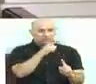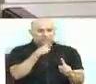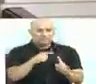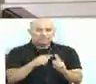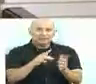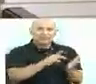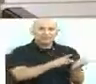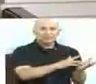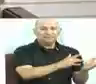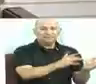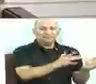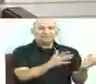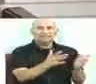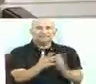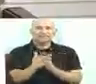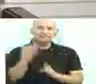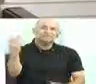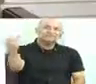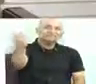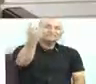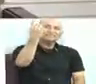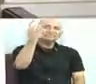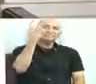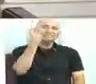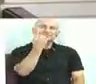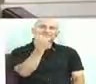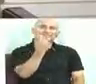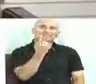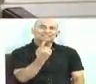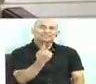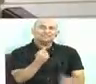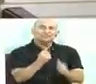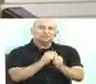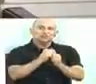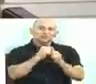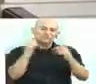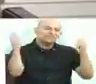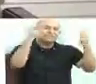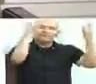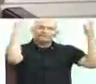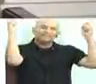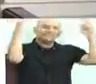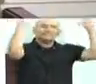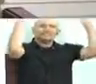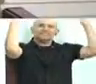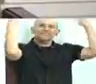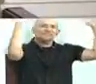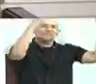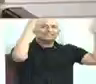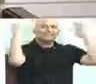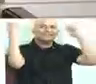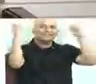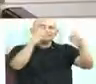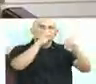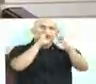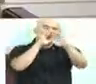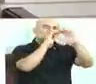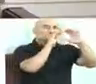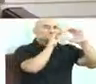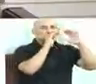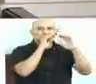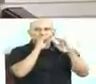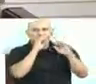Jesus come with trumpet sound. Oh, may